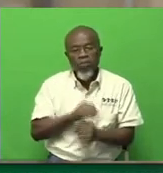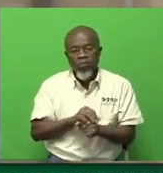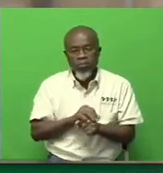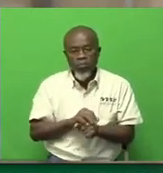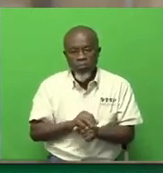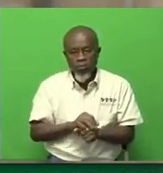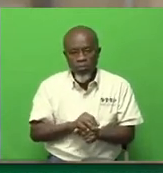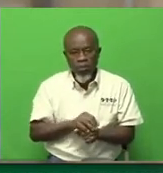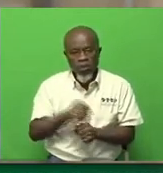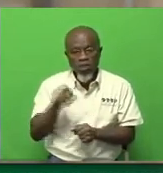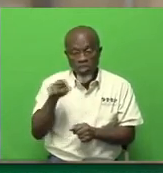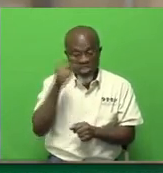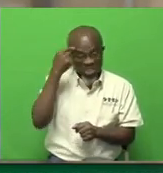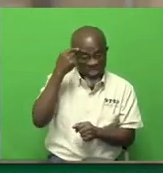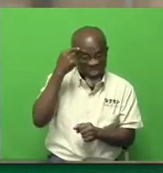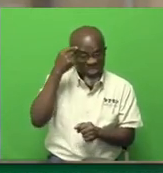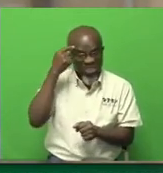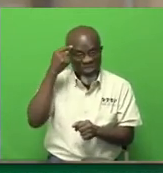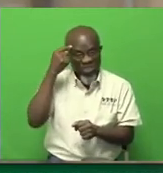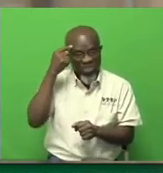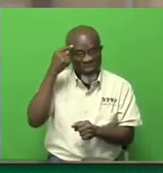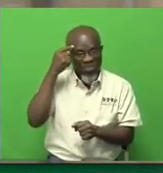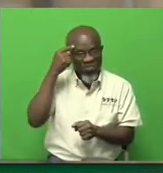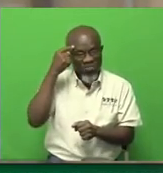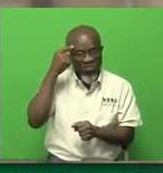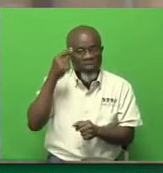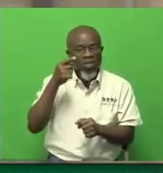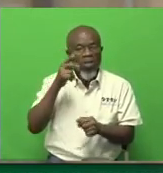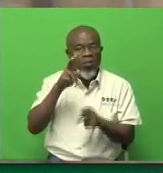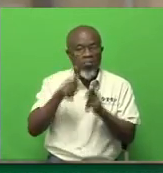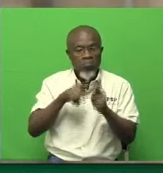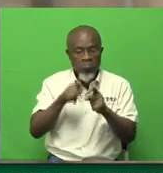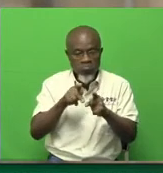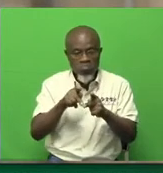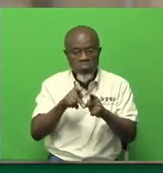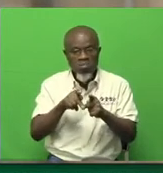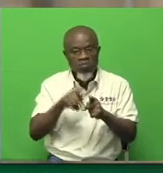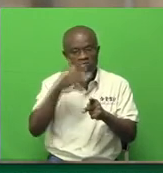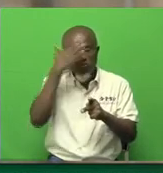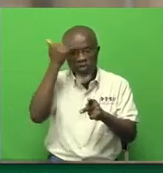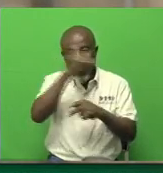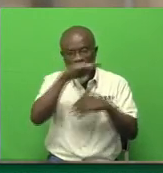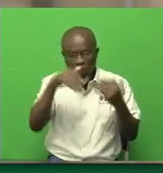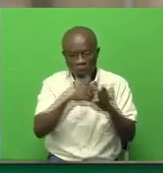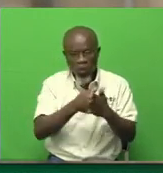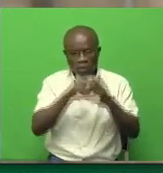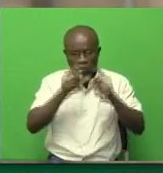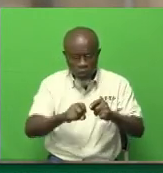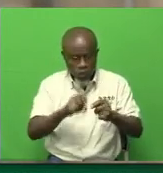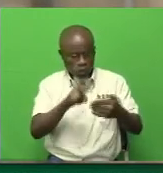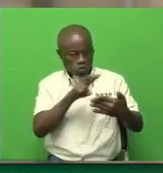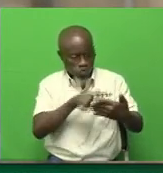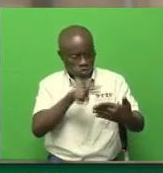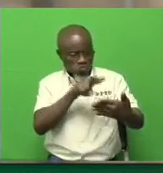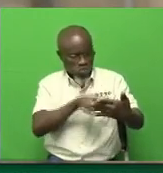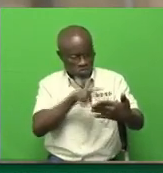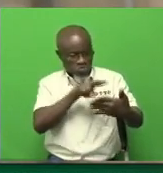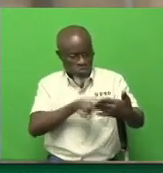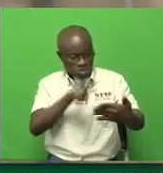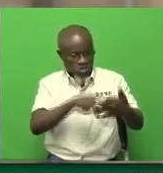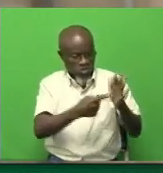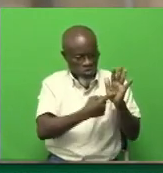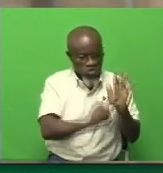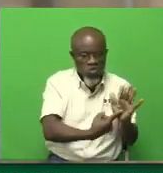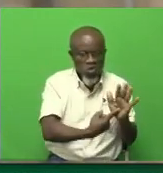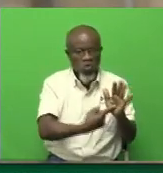this and she must repeat um read from a prepared speech to paint the impression